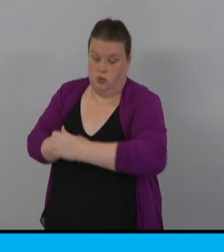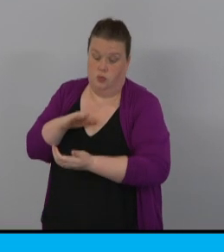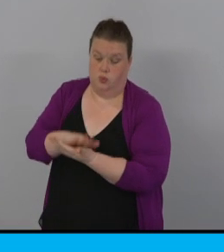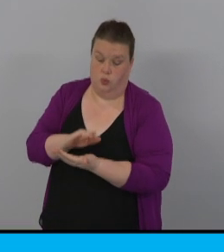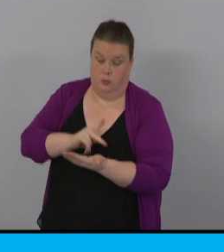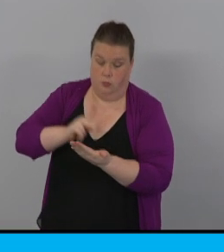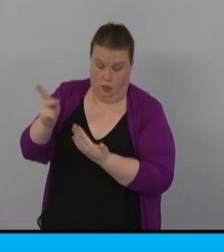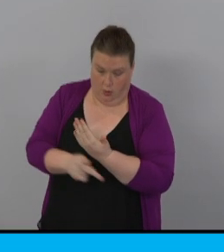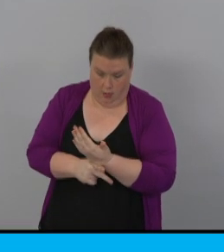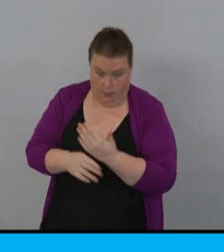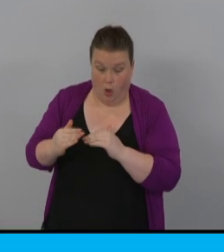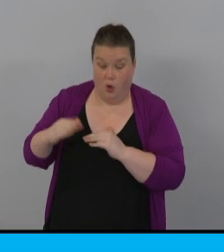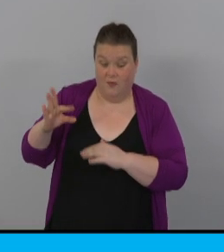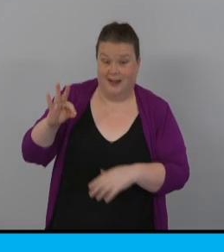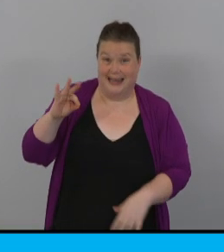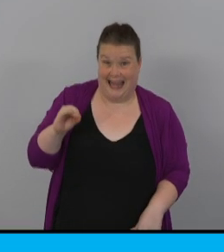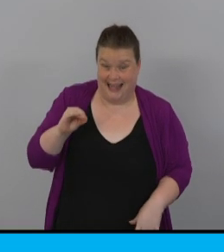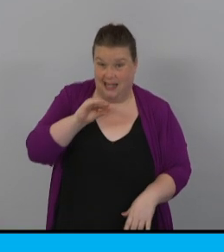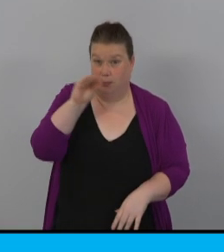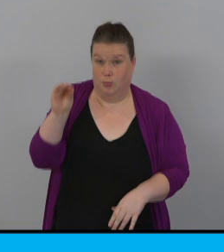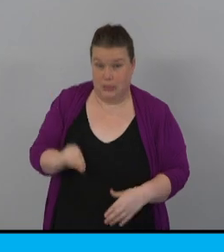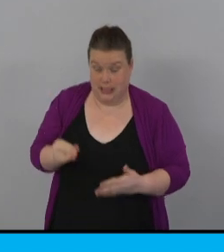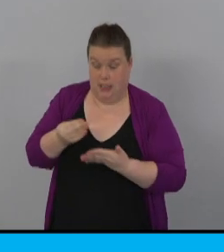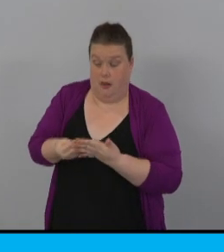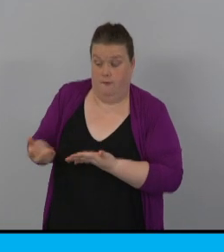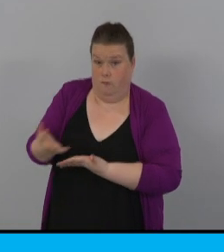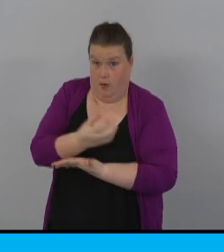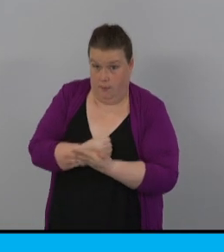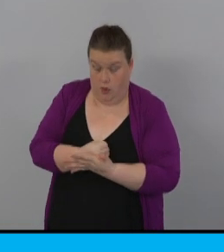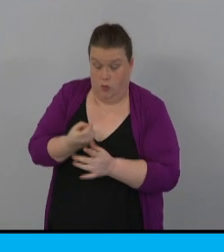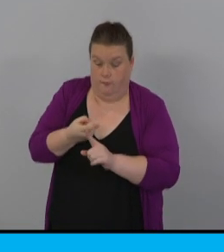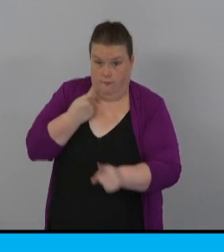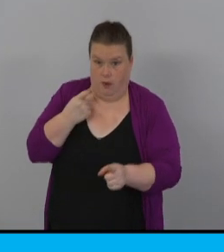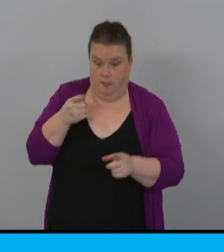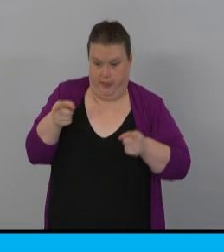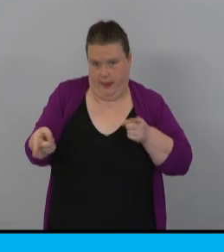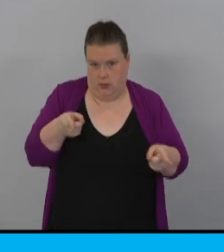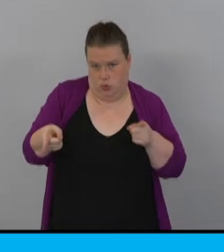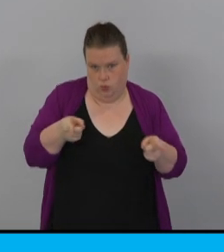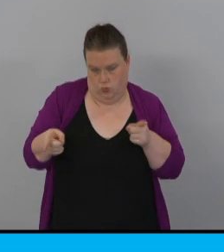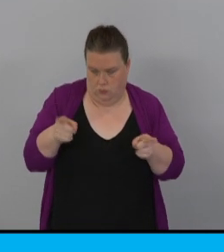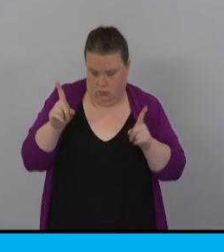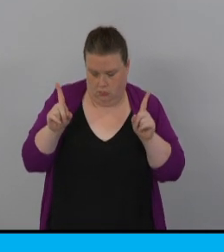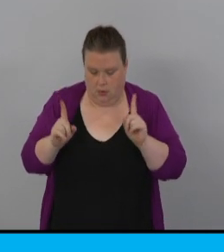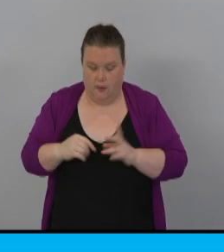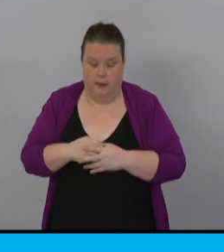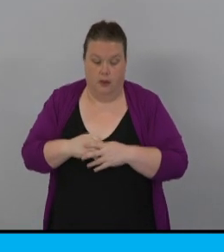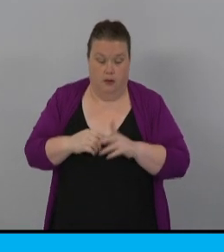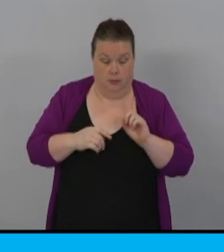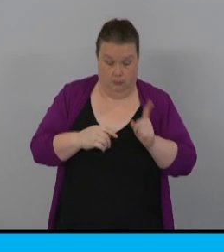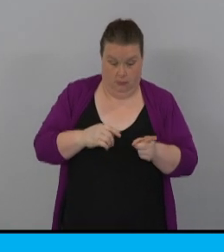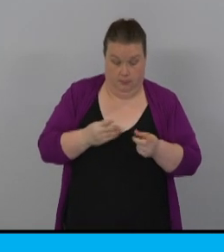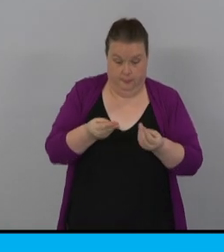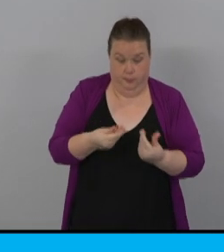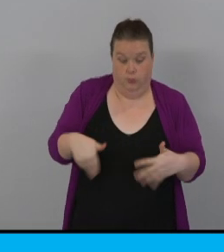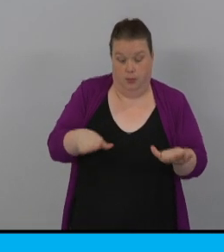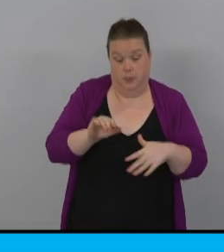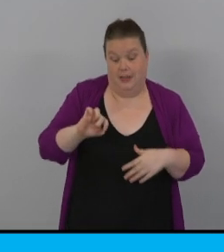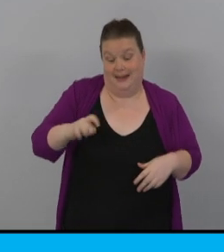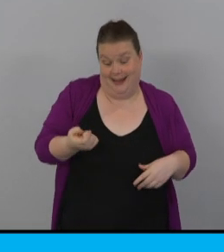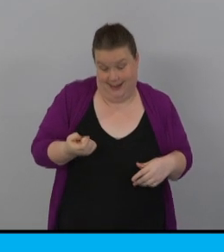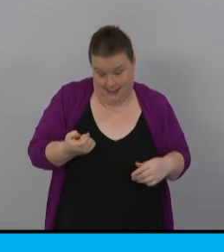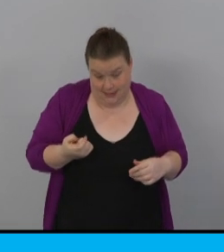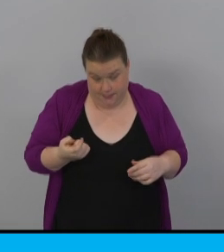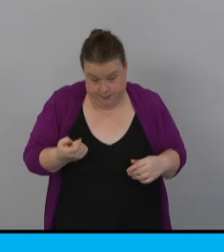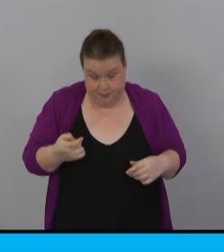source. Over 90% of our revenues come from these two sources. First of all, property taxes. The values are determined